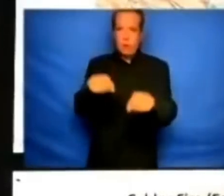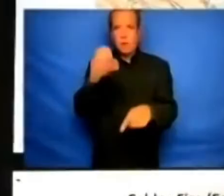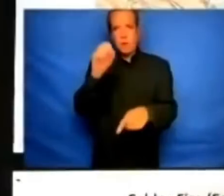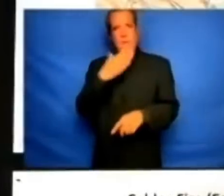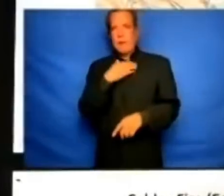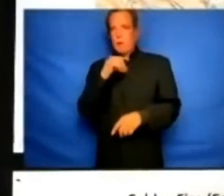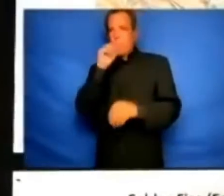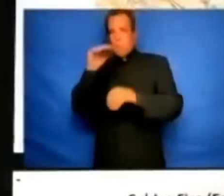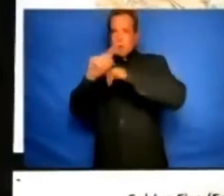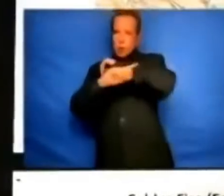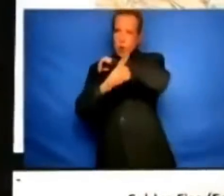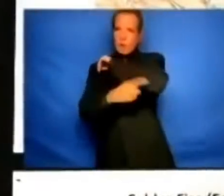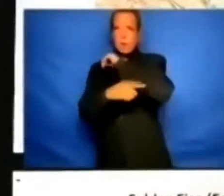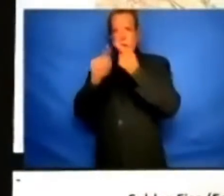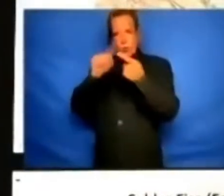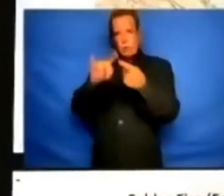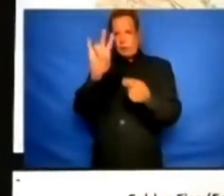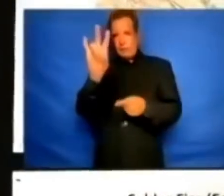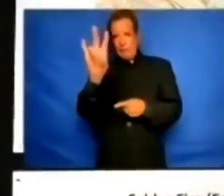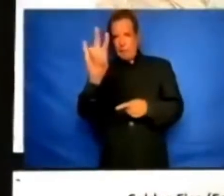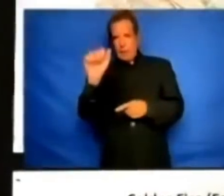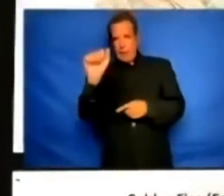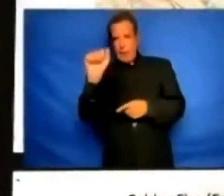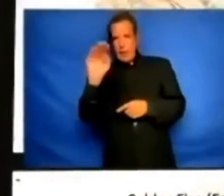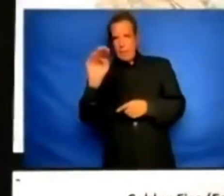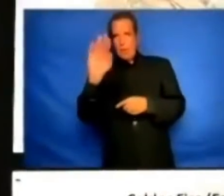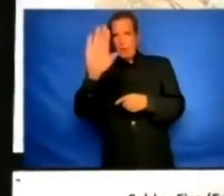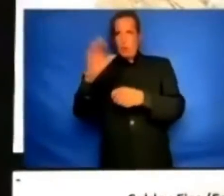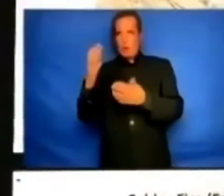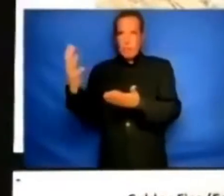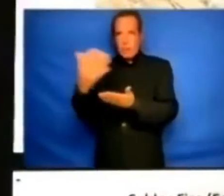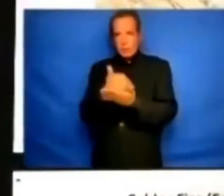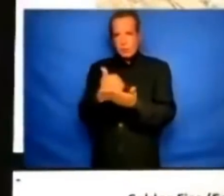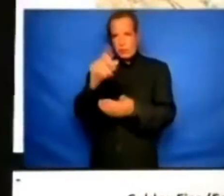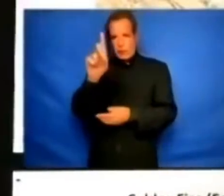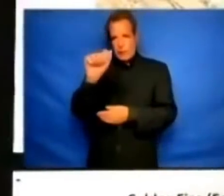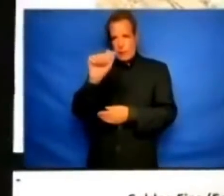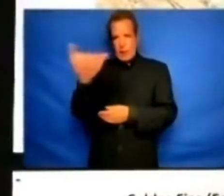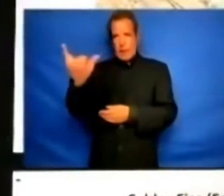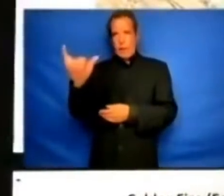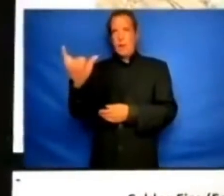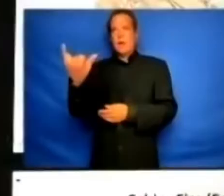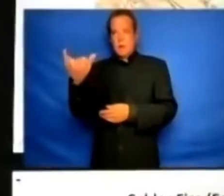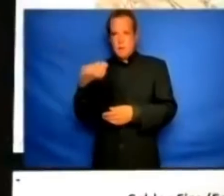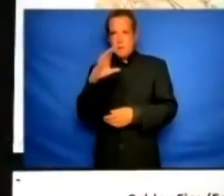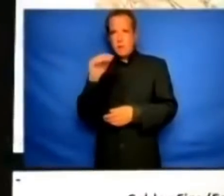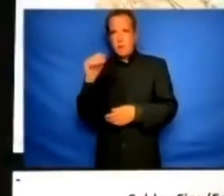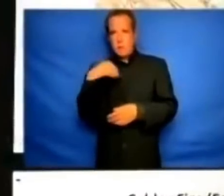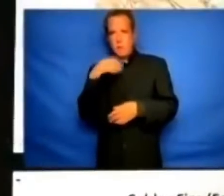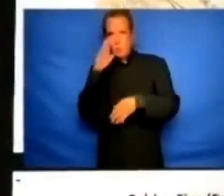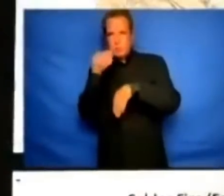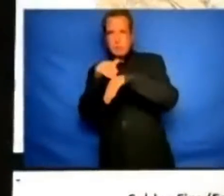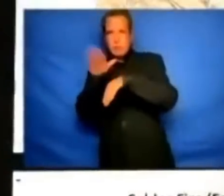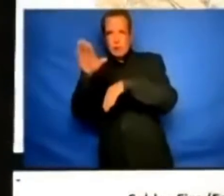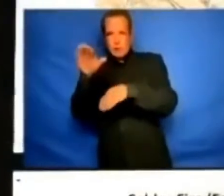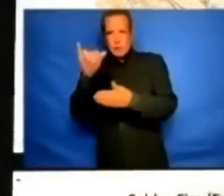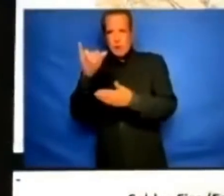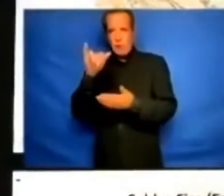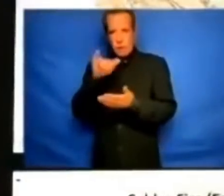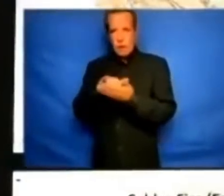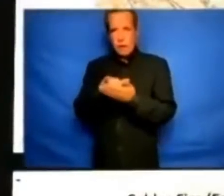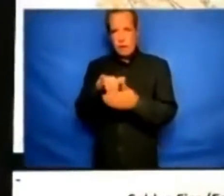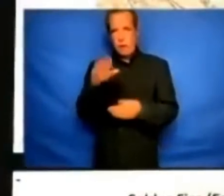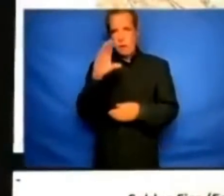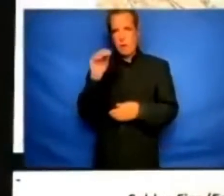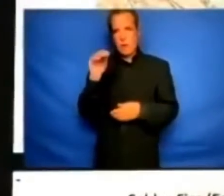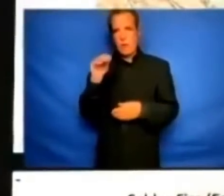till the 7 a.m. Of your collection day, that really helps us. It helps to mitigate some of the animal messes and allows